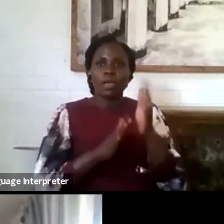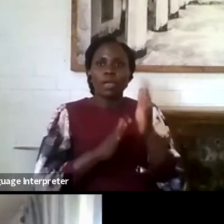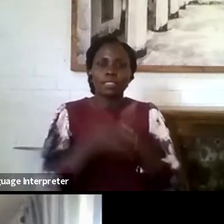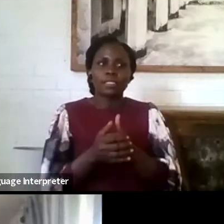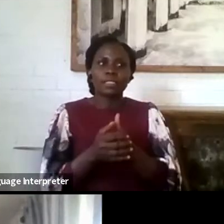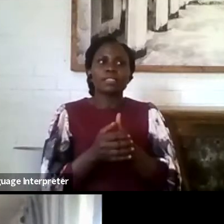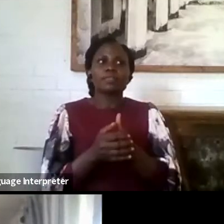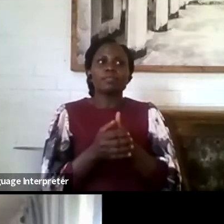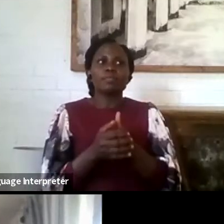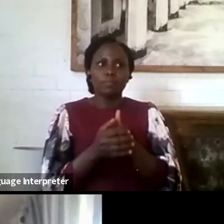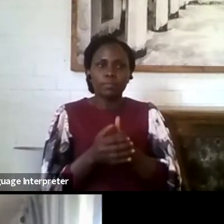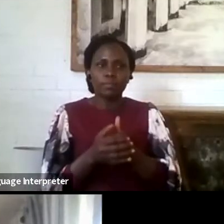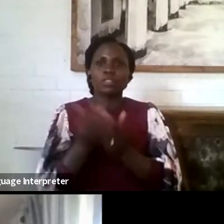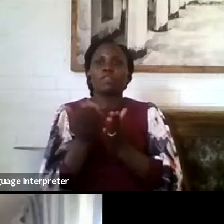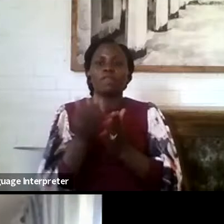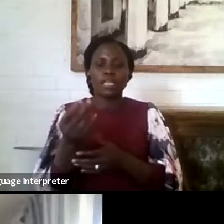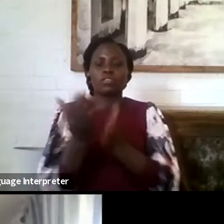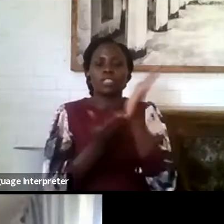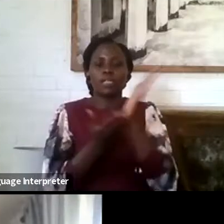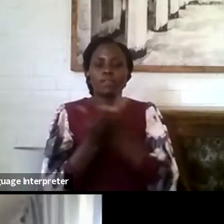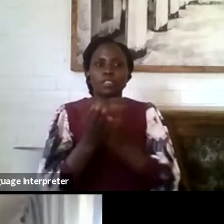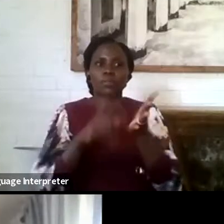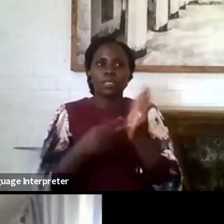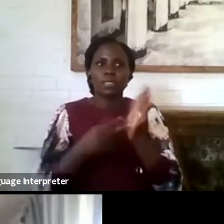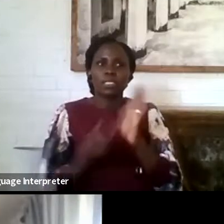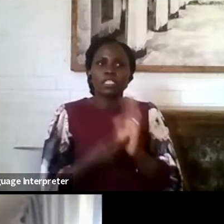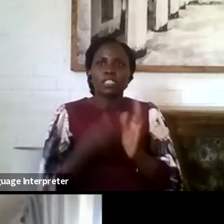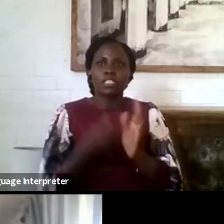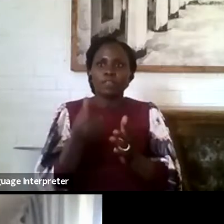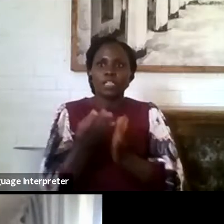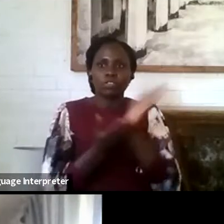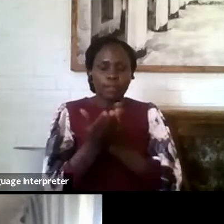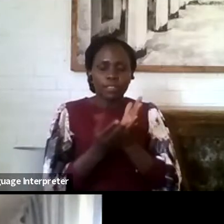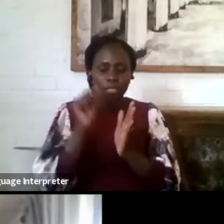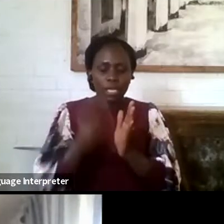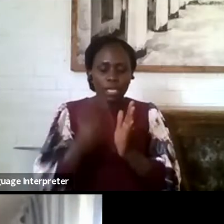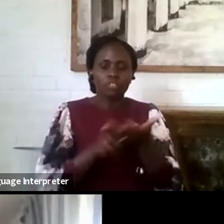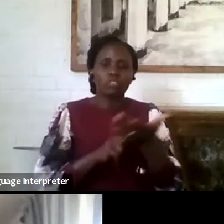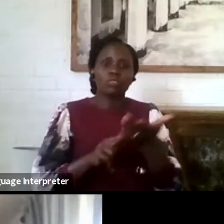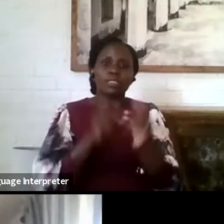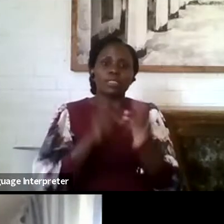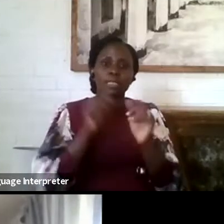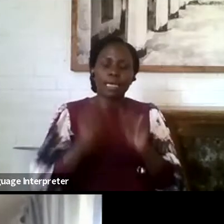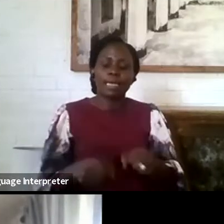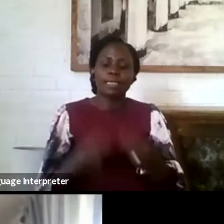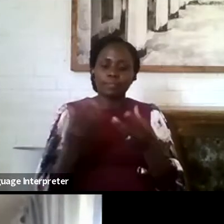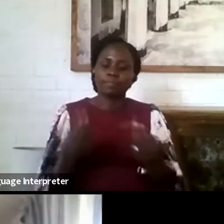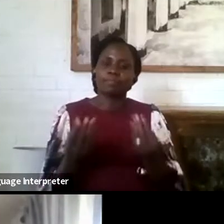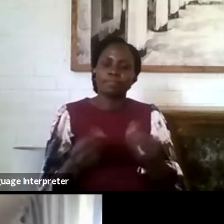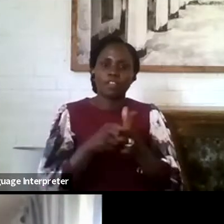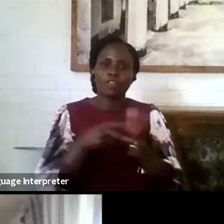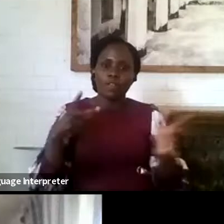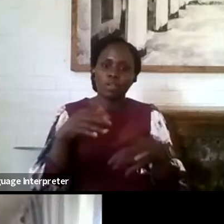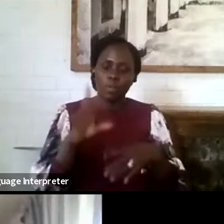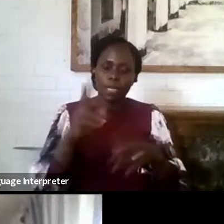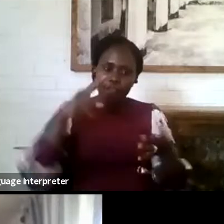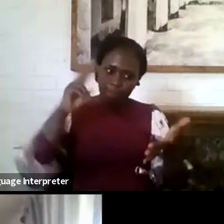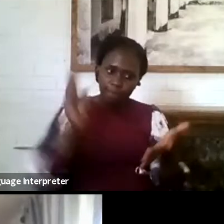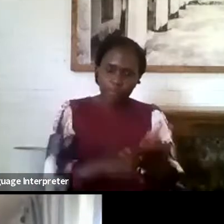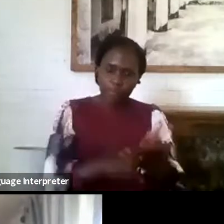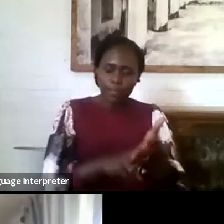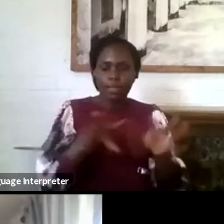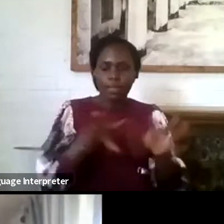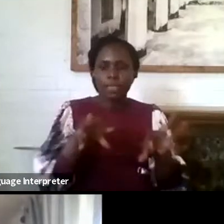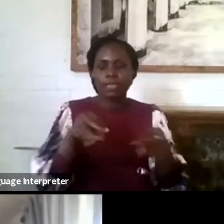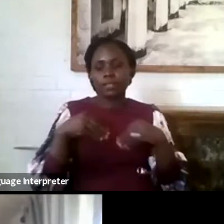the potential for financial inclusion, and users can easily see its value and adopt digital identity systems. For